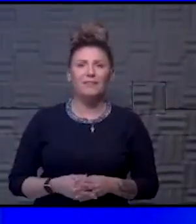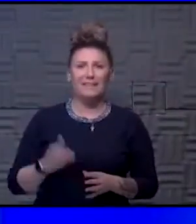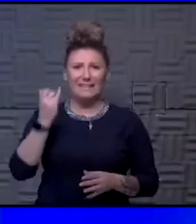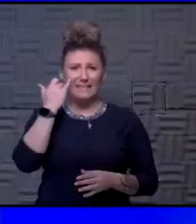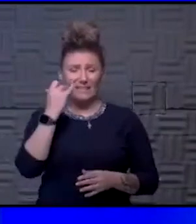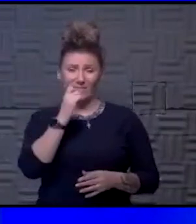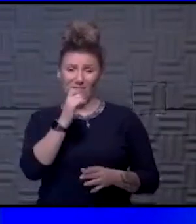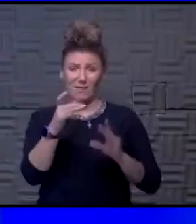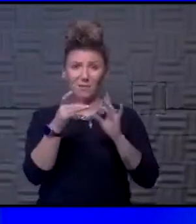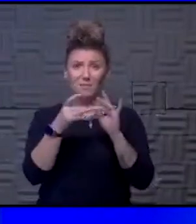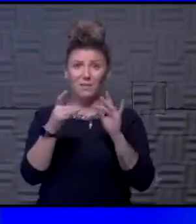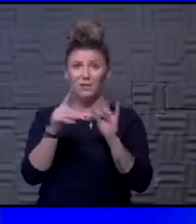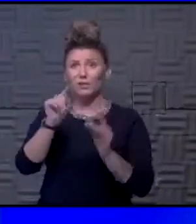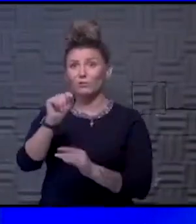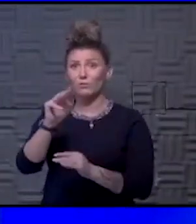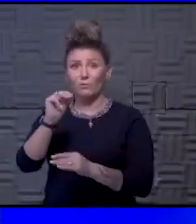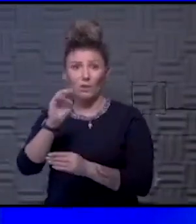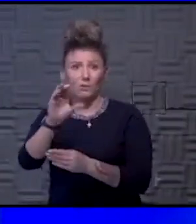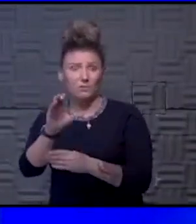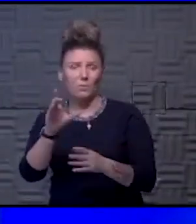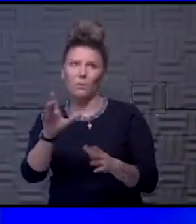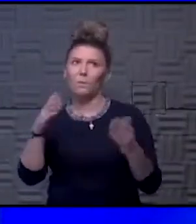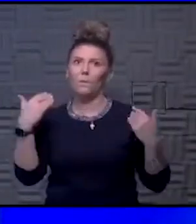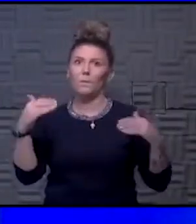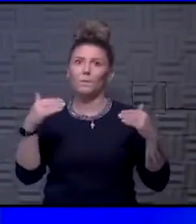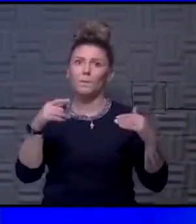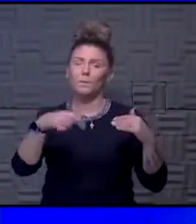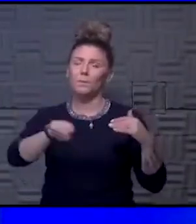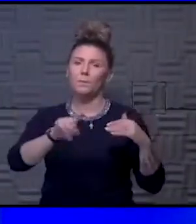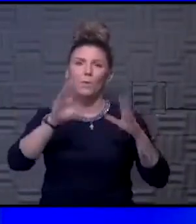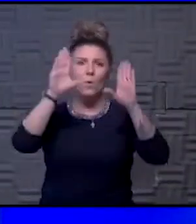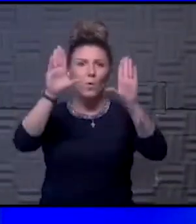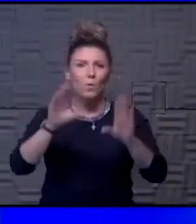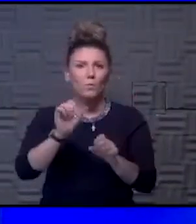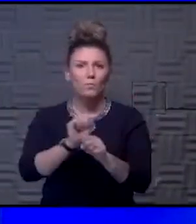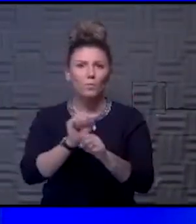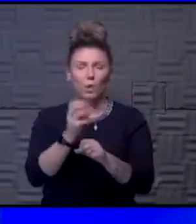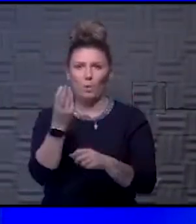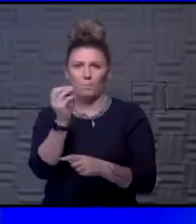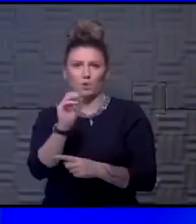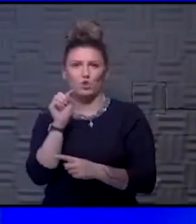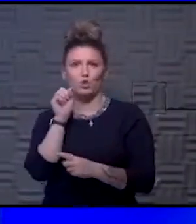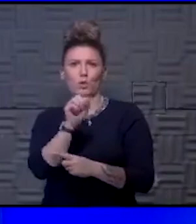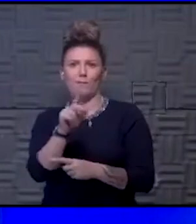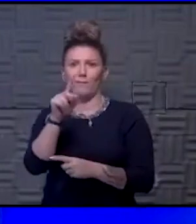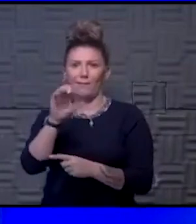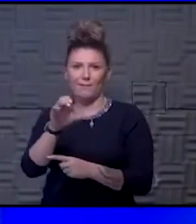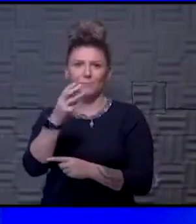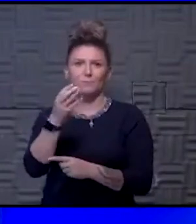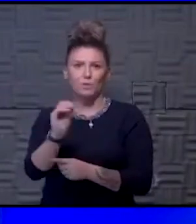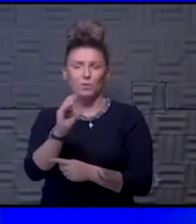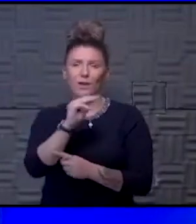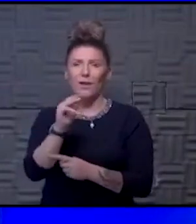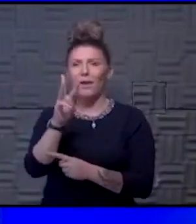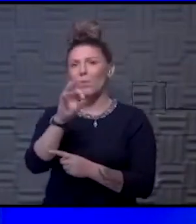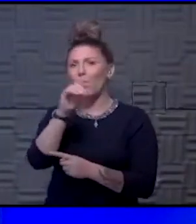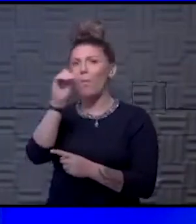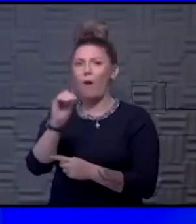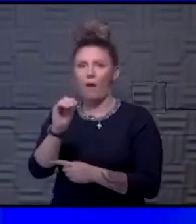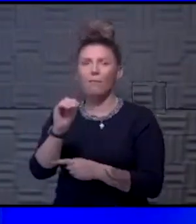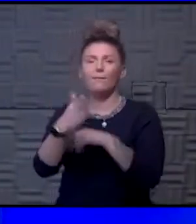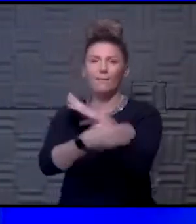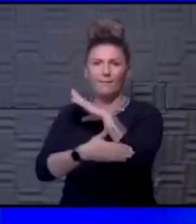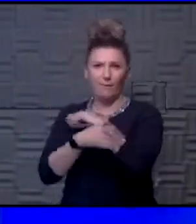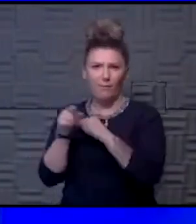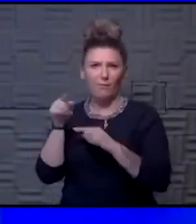didn't mention Truman Medical Center, which has done a great job on the Missouri side in Kansas City, Missouri, but also Wyandotte County, and we know